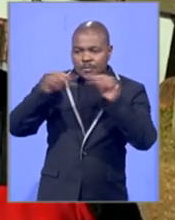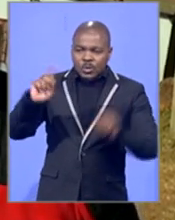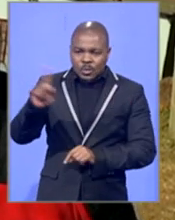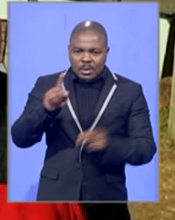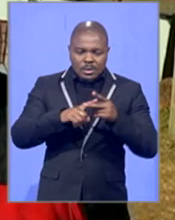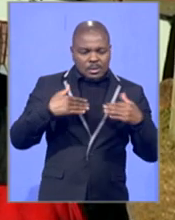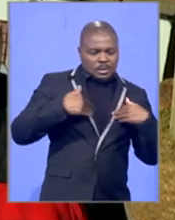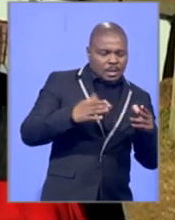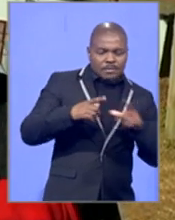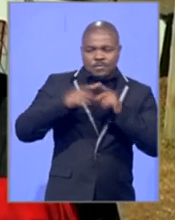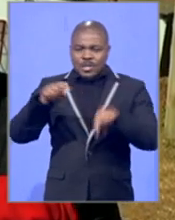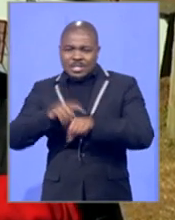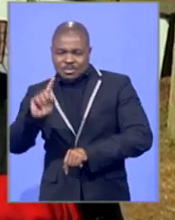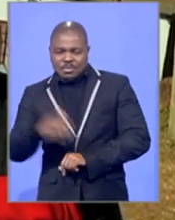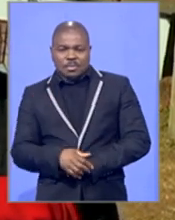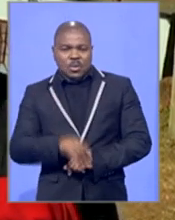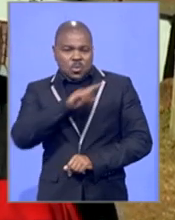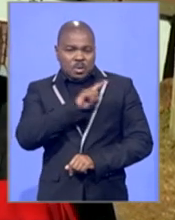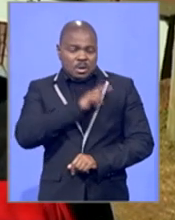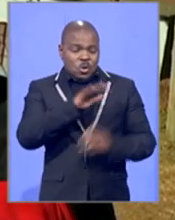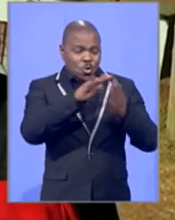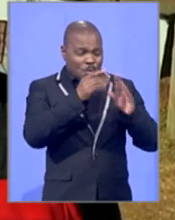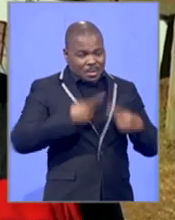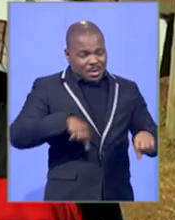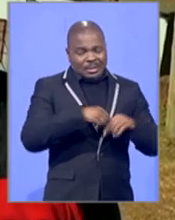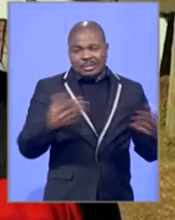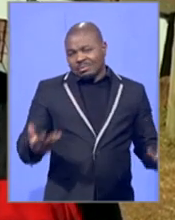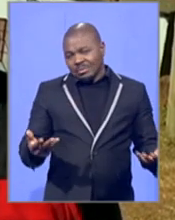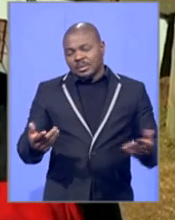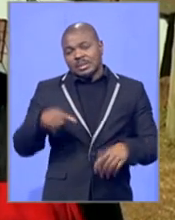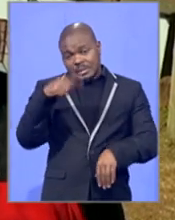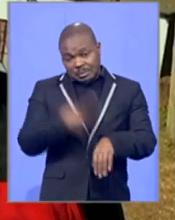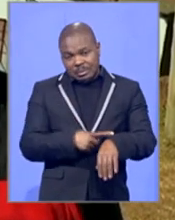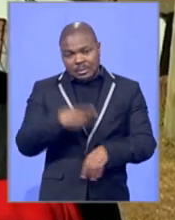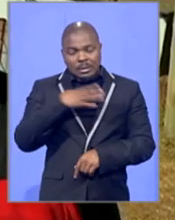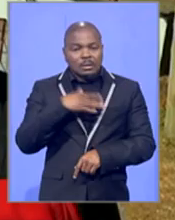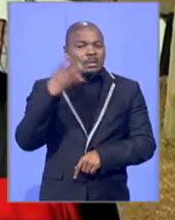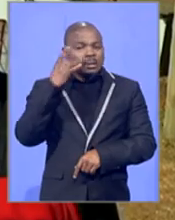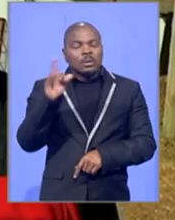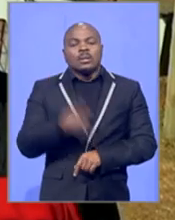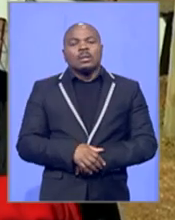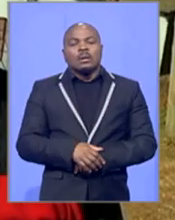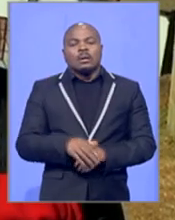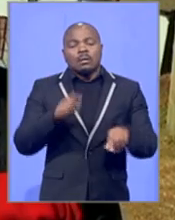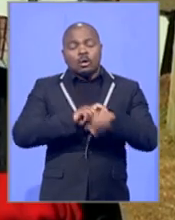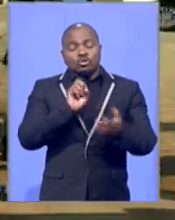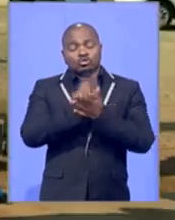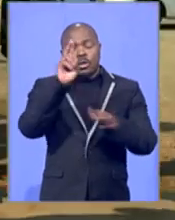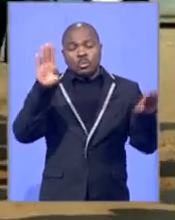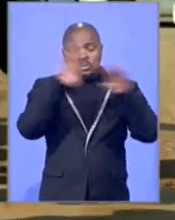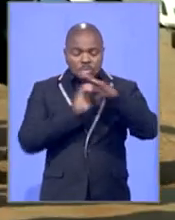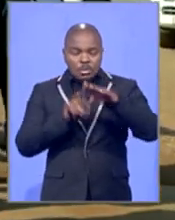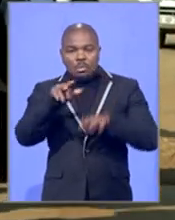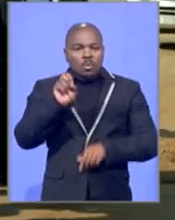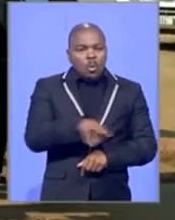they start at what time do they finish because as residents we will sometimes hear the footsteps around 12 in the midnight